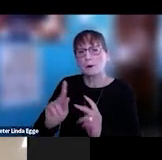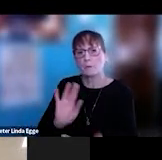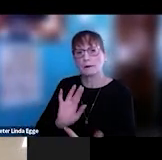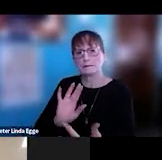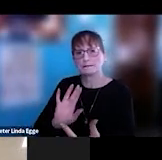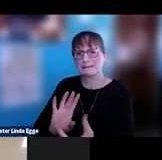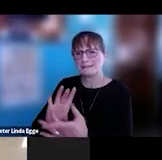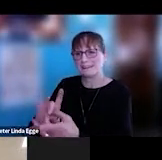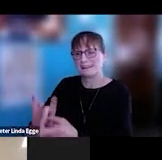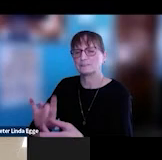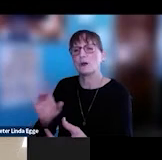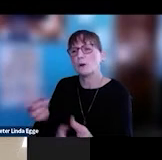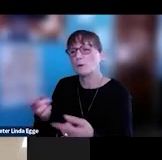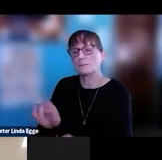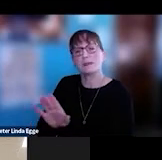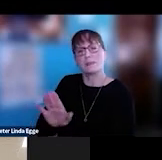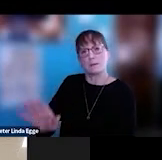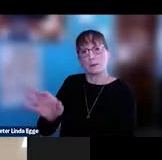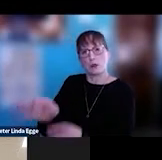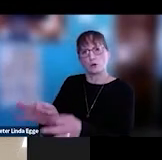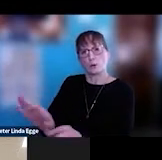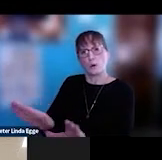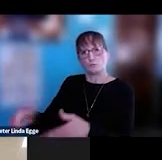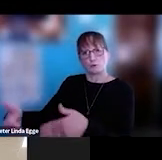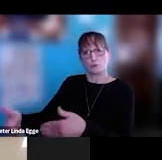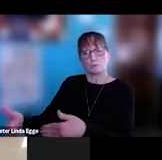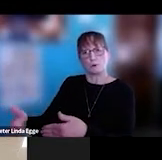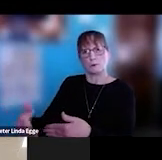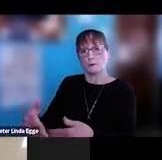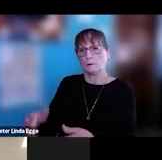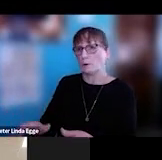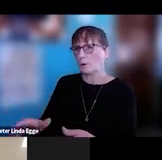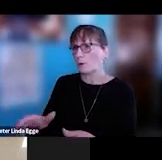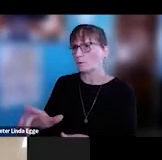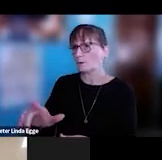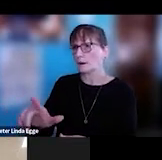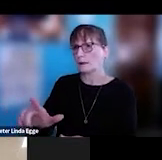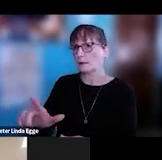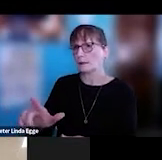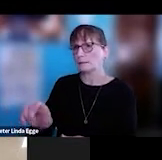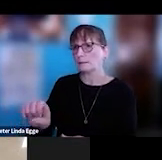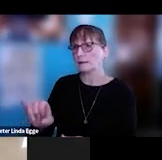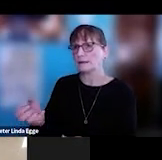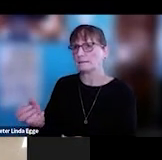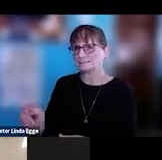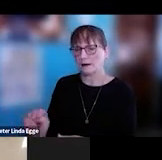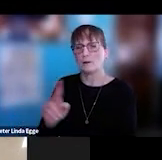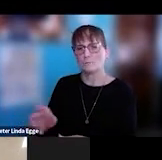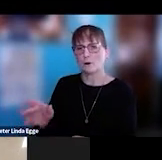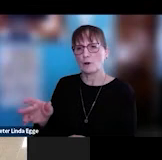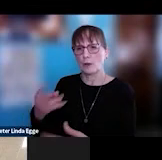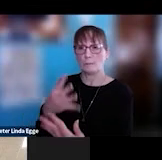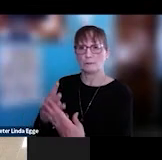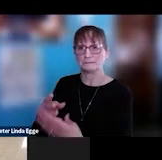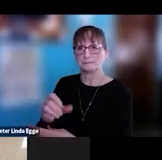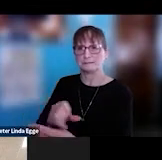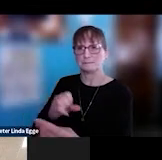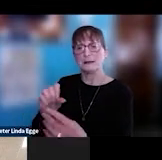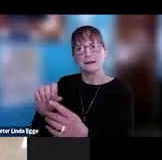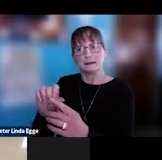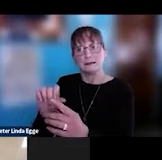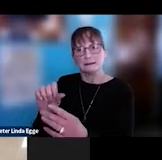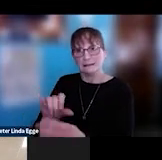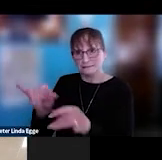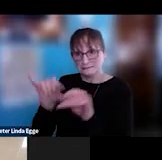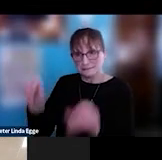the courtroom, whether that is the liaison for the prison system to the court, or